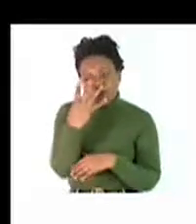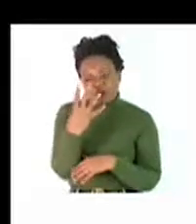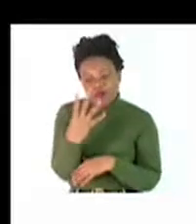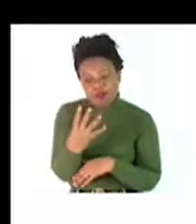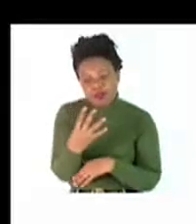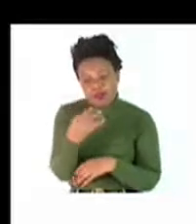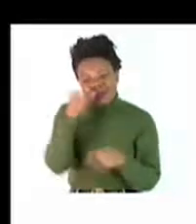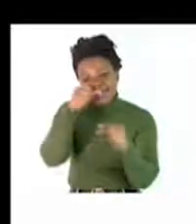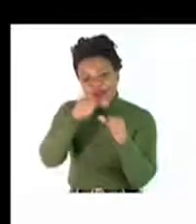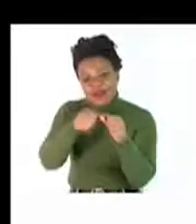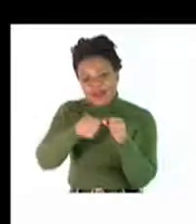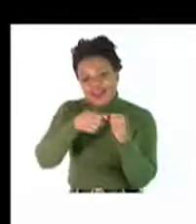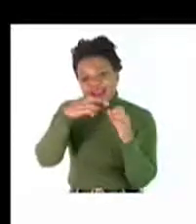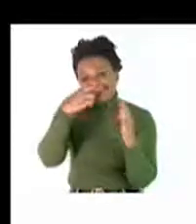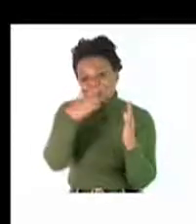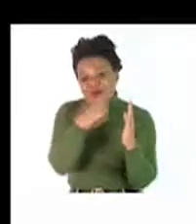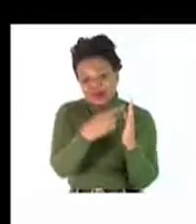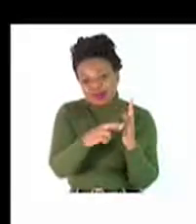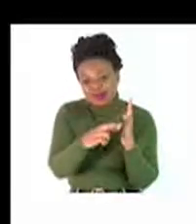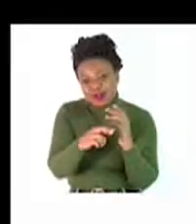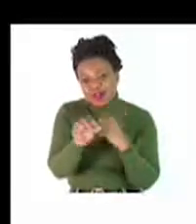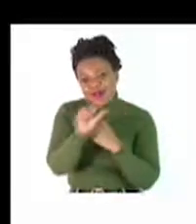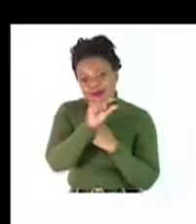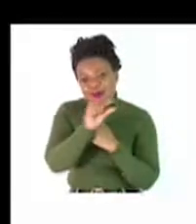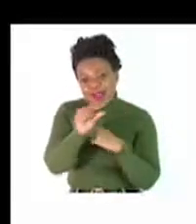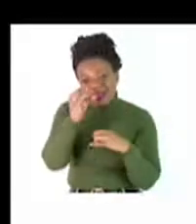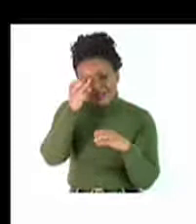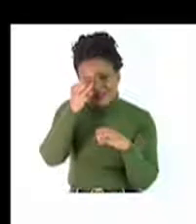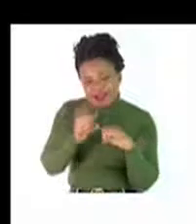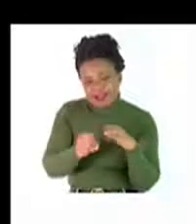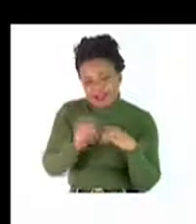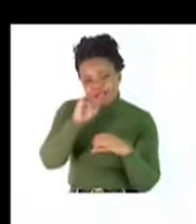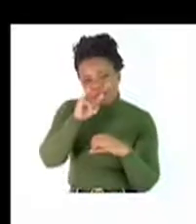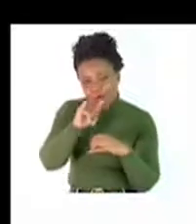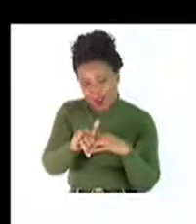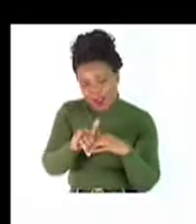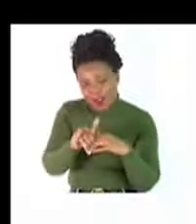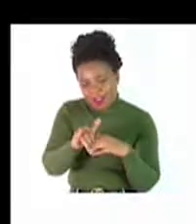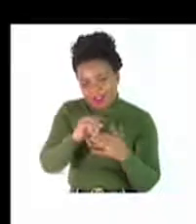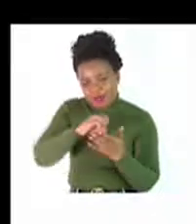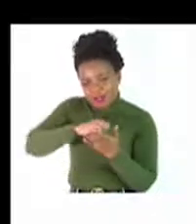Y and add IES. It's a matter of